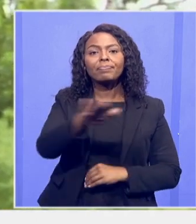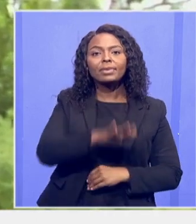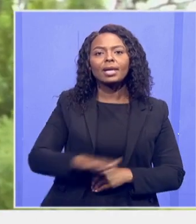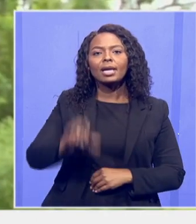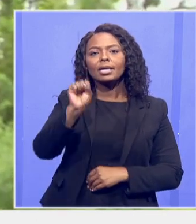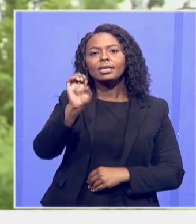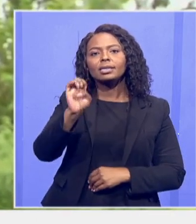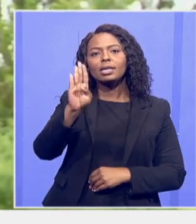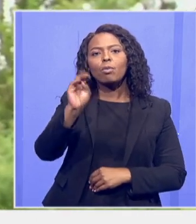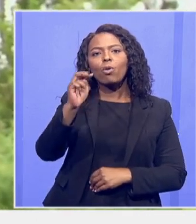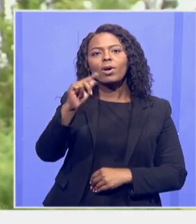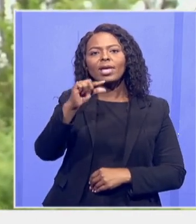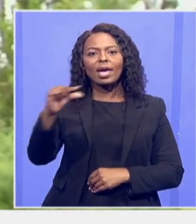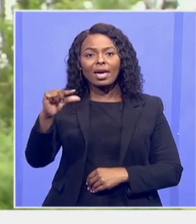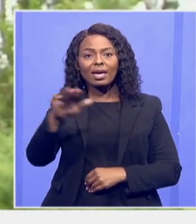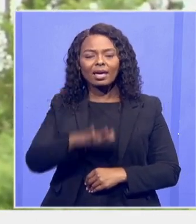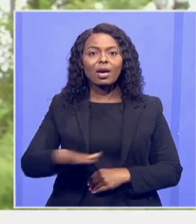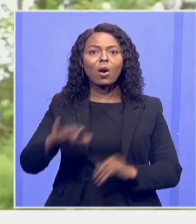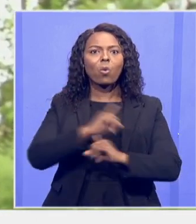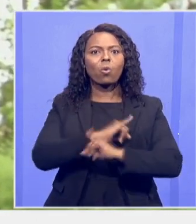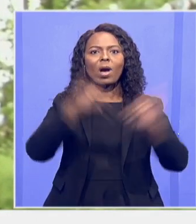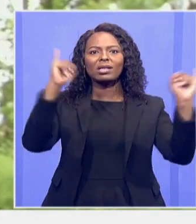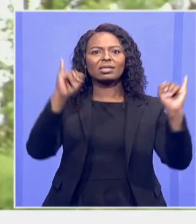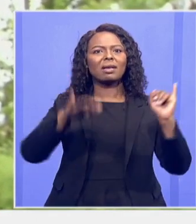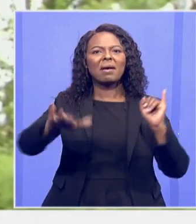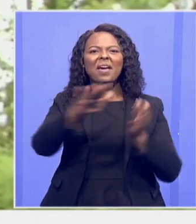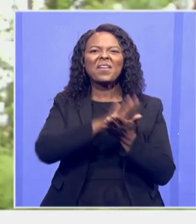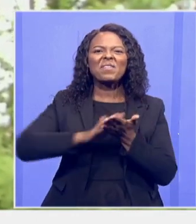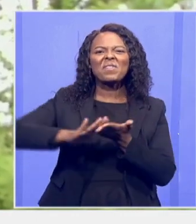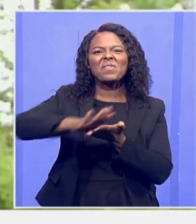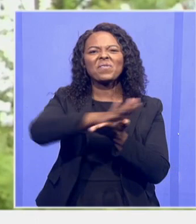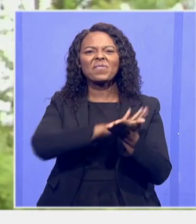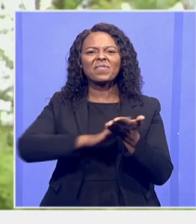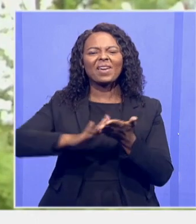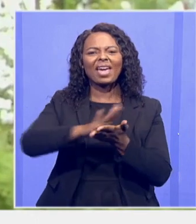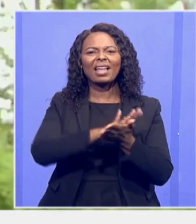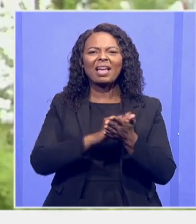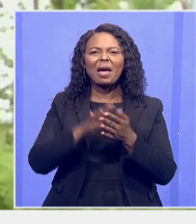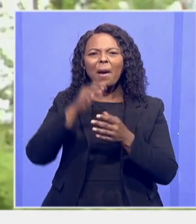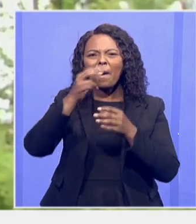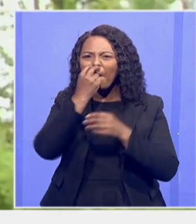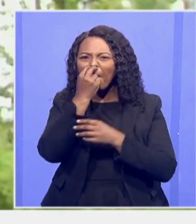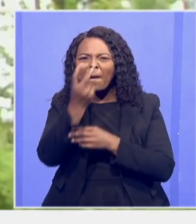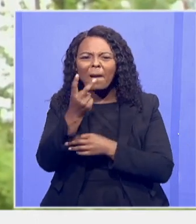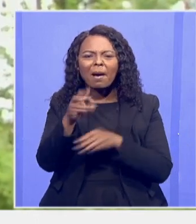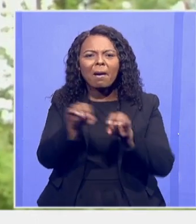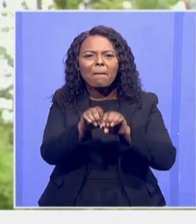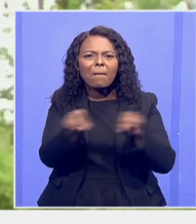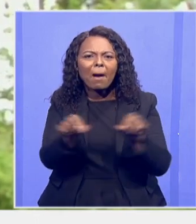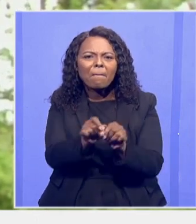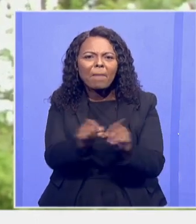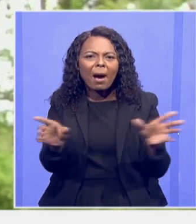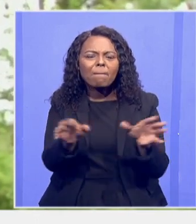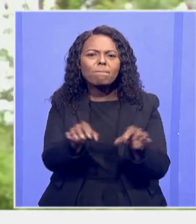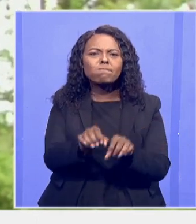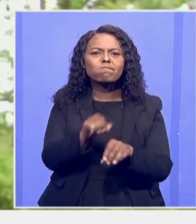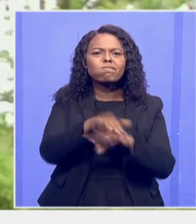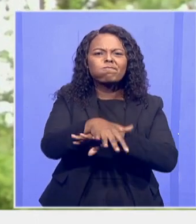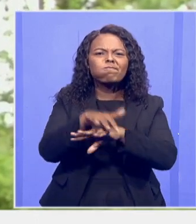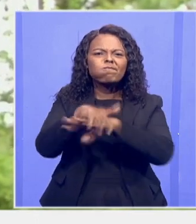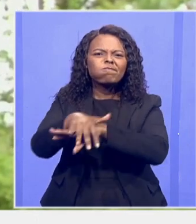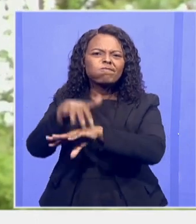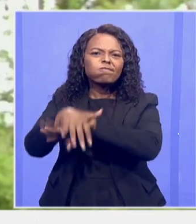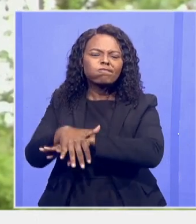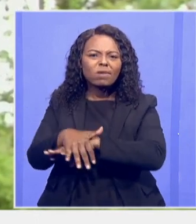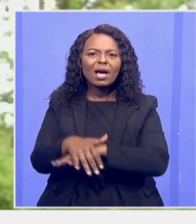is one of the filthiest places in South Africa. There's an overflow of sewage, there's an overflow of illegal dumping sites, and our people exist